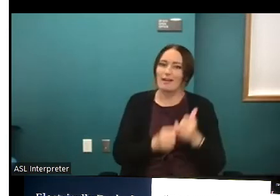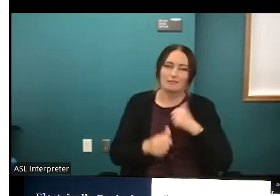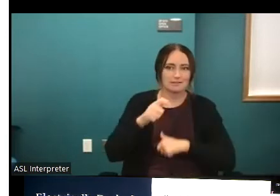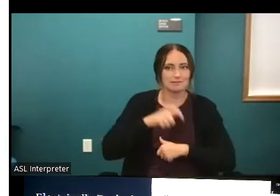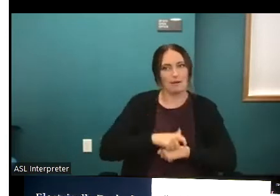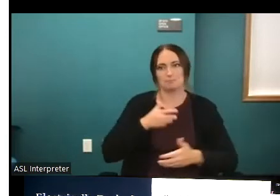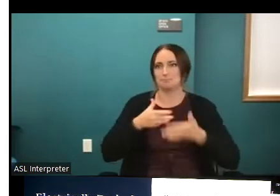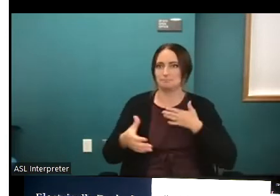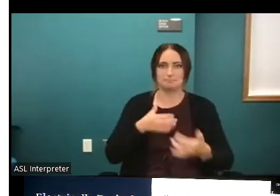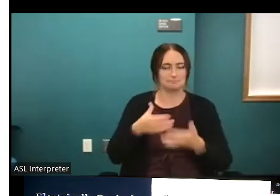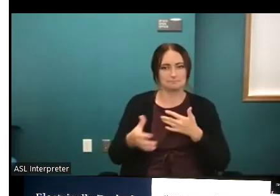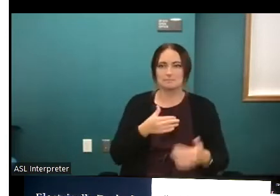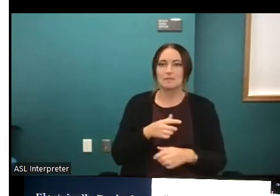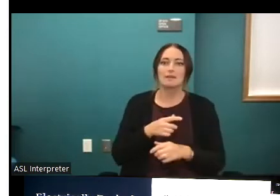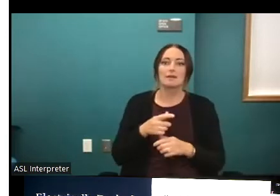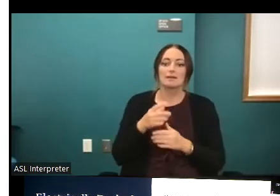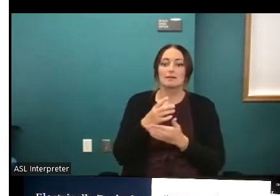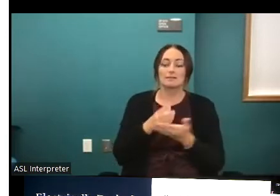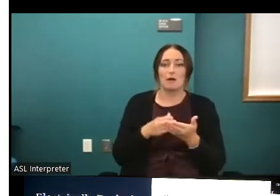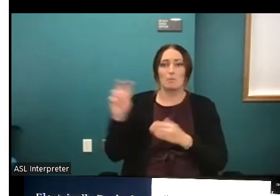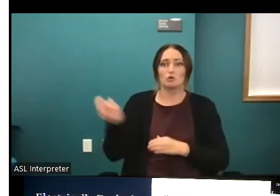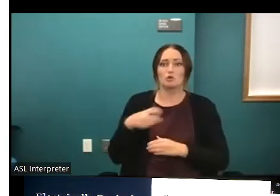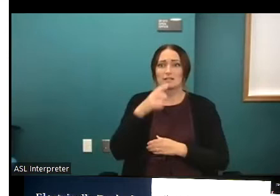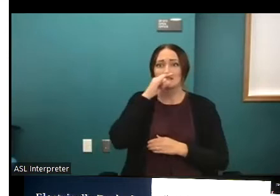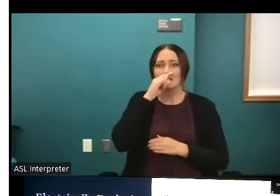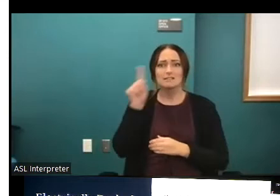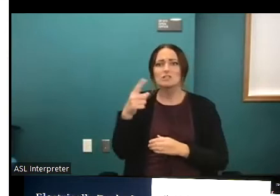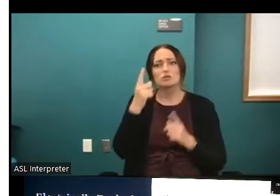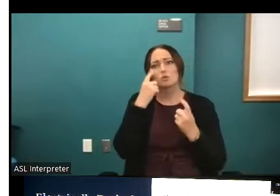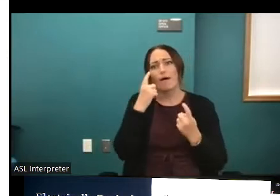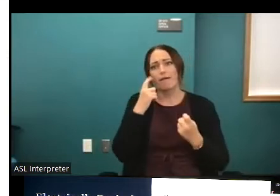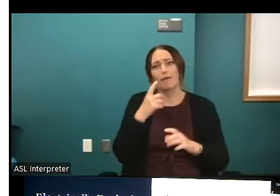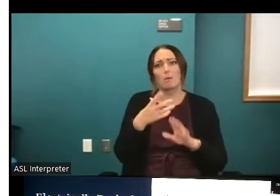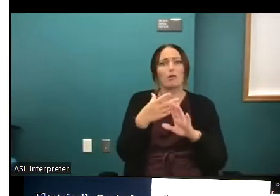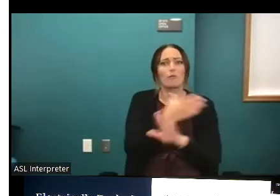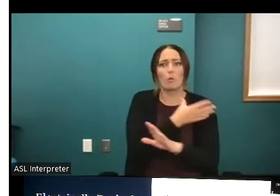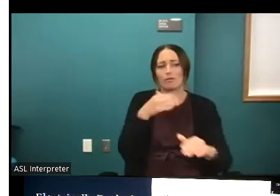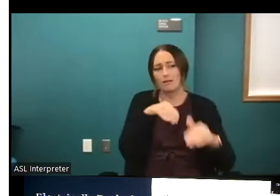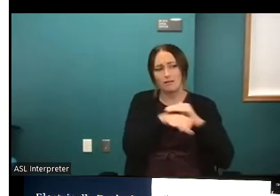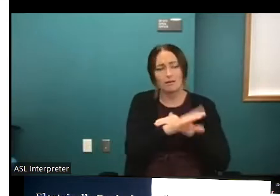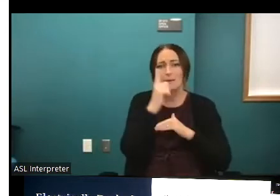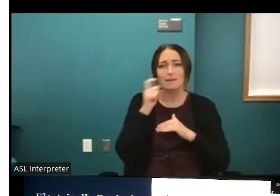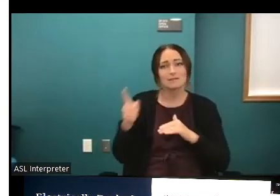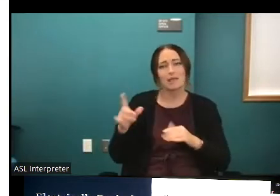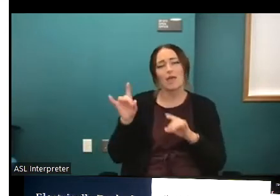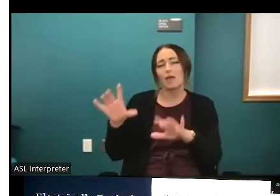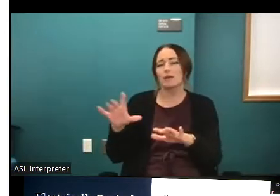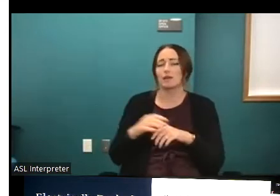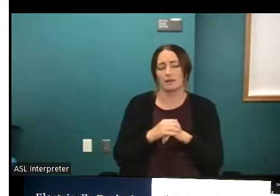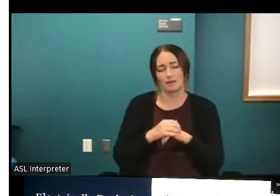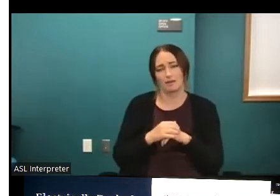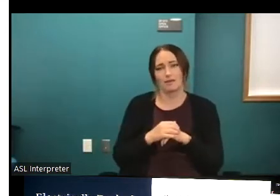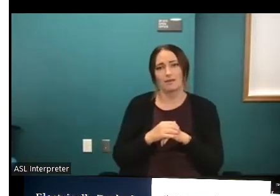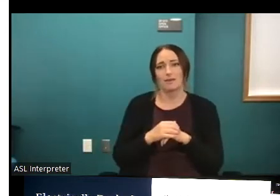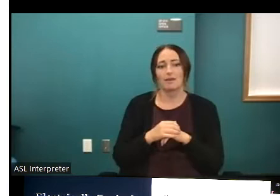what. We've gotten a couple of those transfer kids and they just cry before they even get in the room because they know this is coming and they hate it so much.